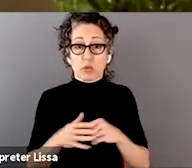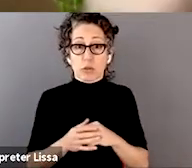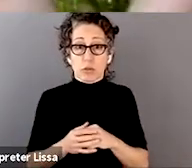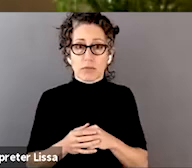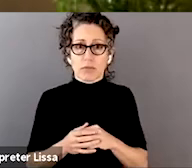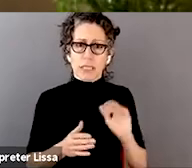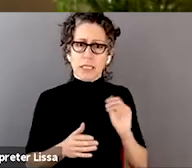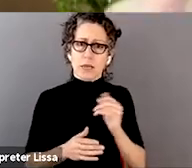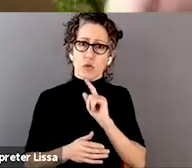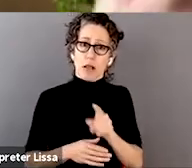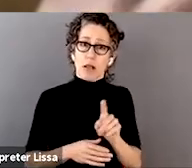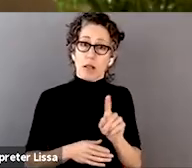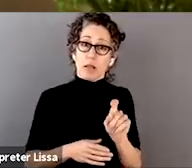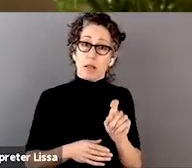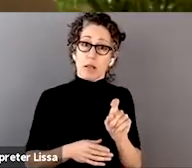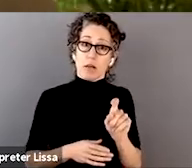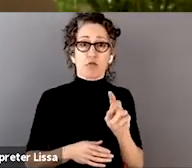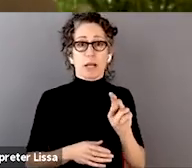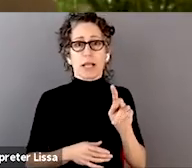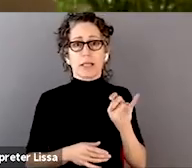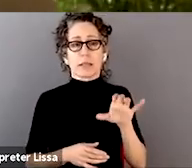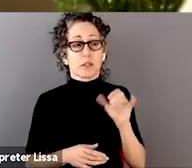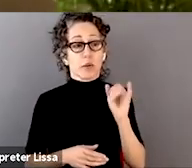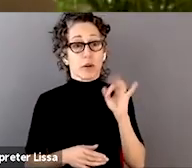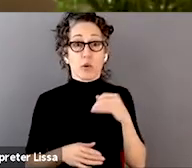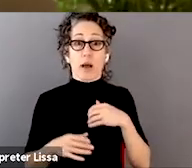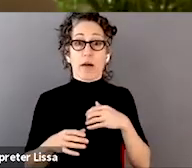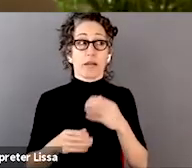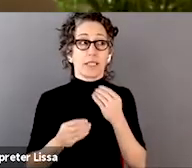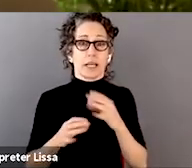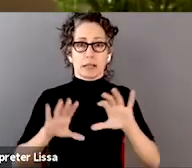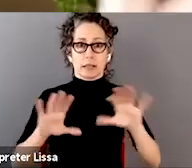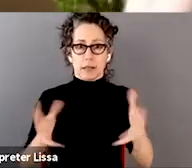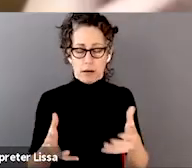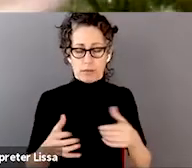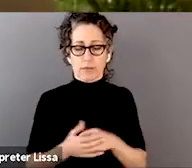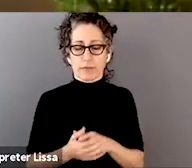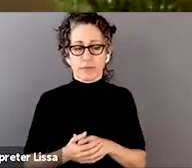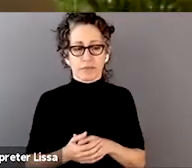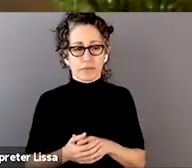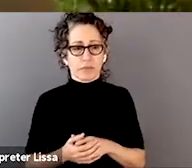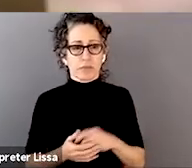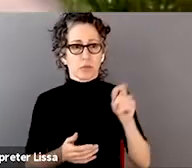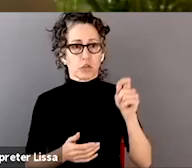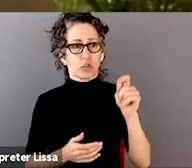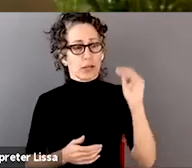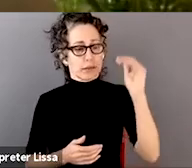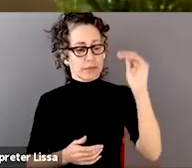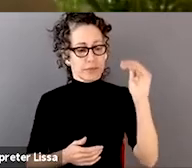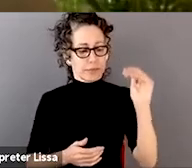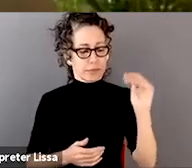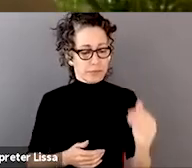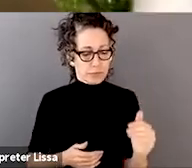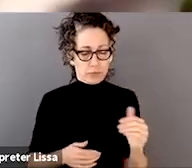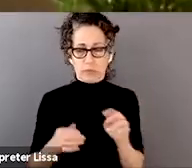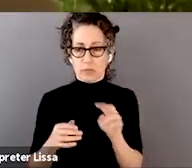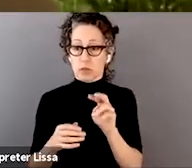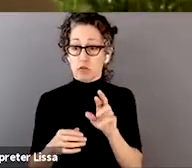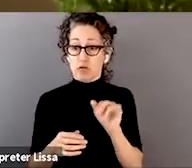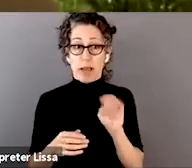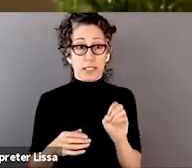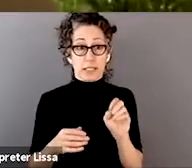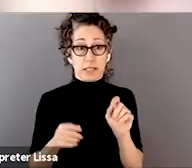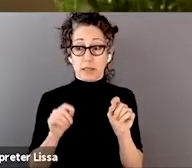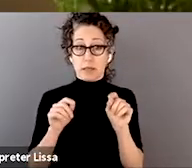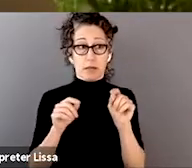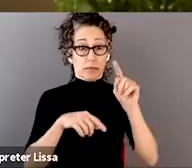this compare to, like, let's say you have a data set, right? So, check what is the percentage of like different races in it, or like different